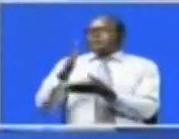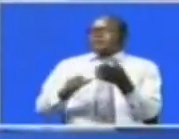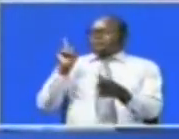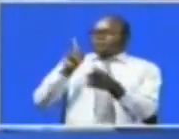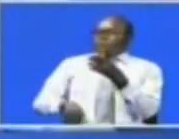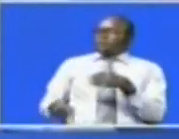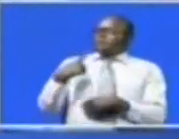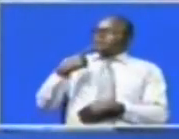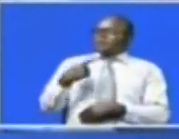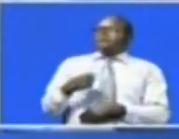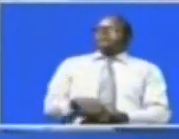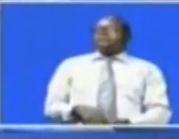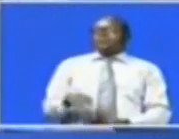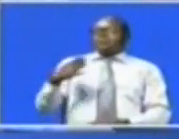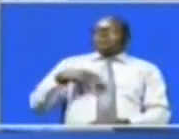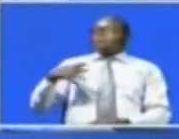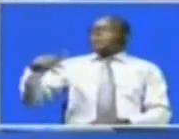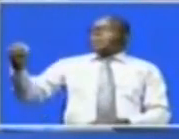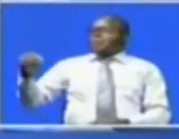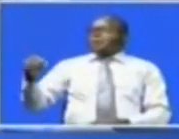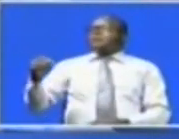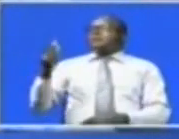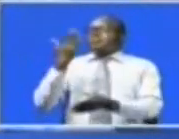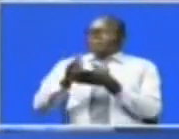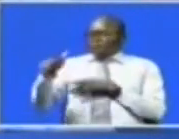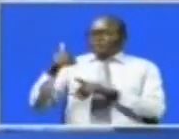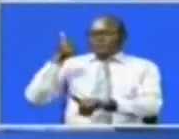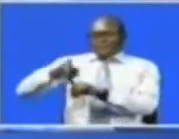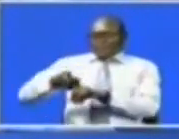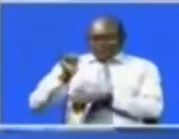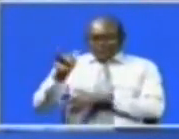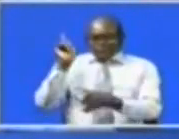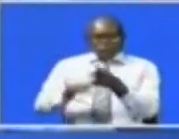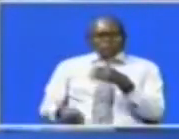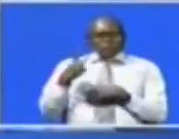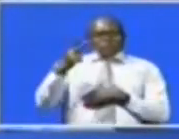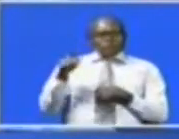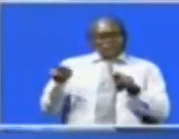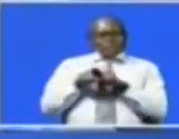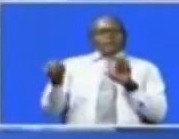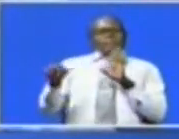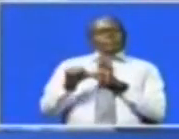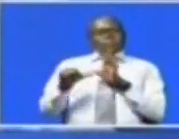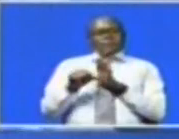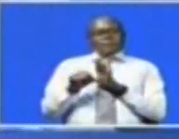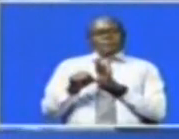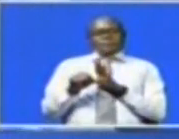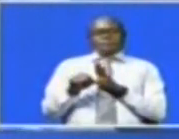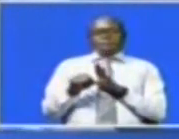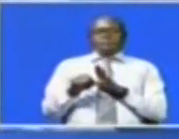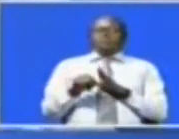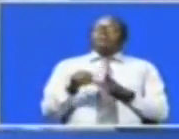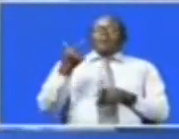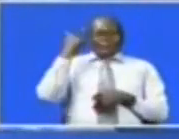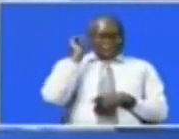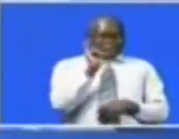I was talking about earlier, a criminal who was moving around and was part of this attack. Yes. That's what you see as a problem, to be clear. I couldn't have put it